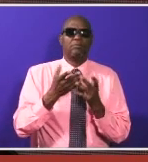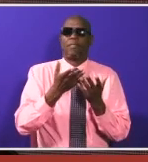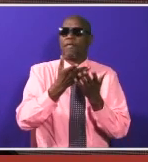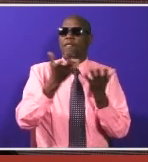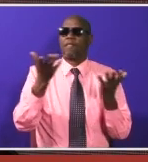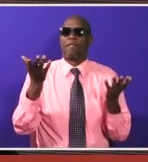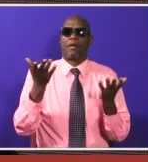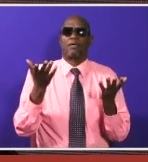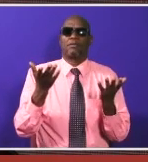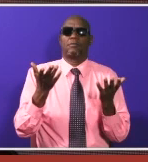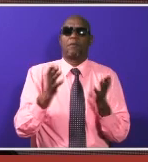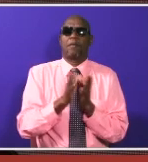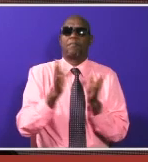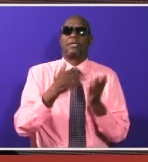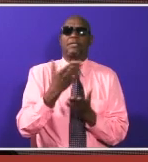is the salary being